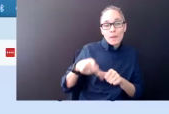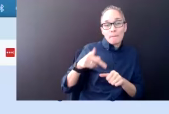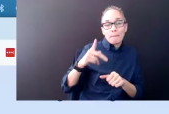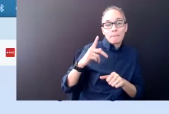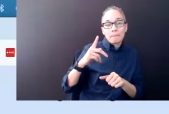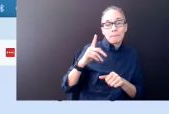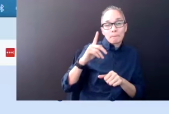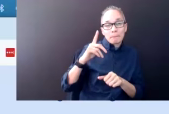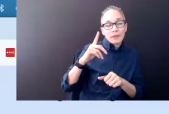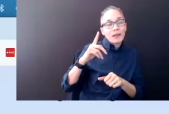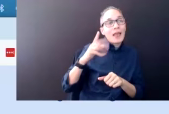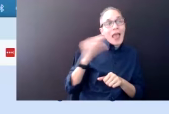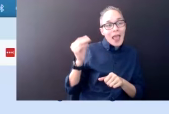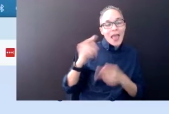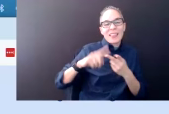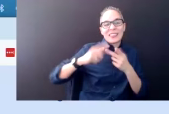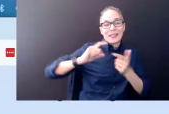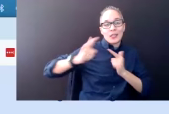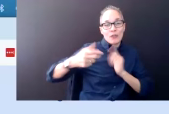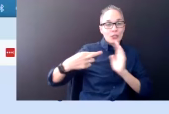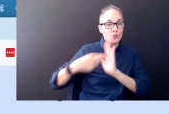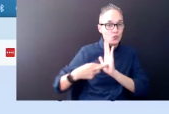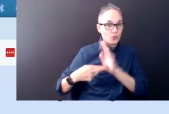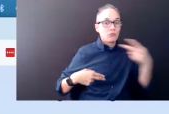they give an answer and the interaction rules.